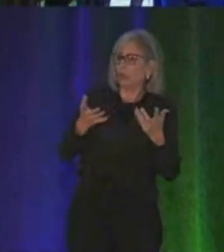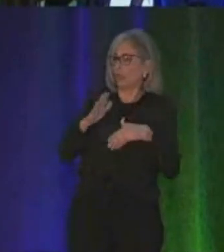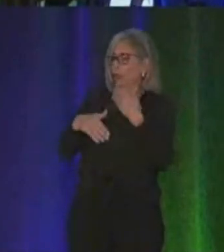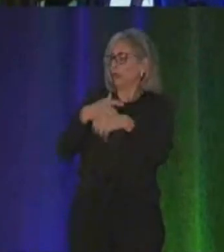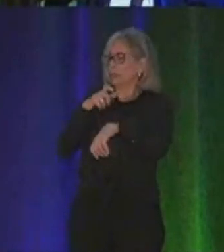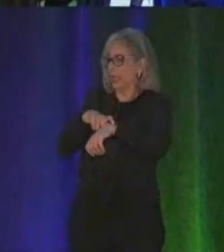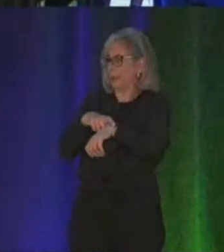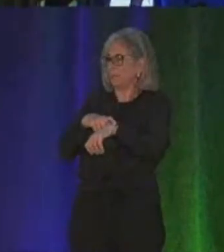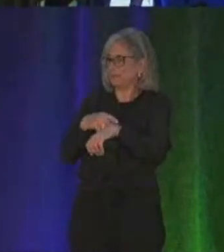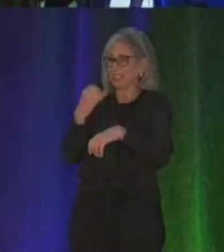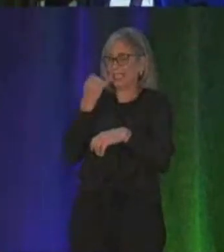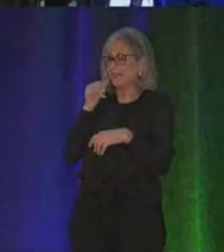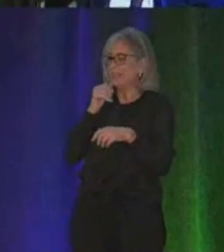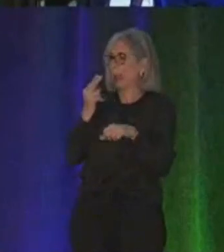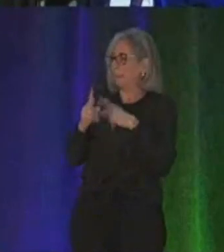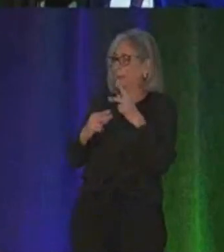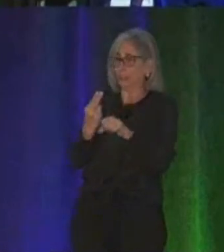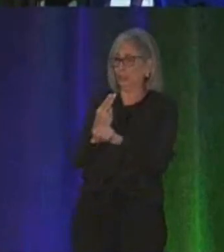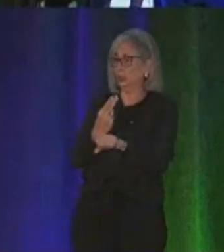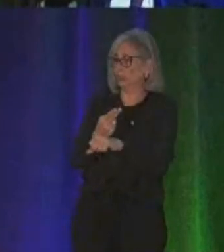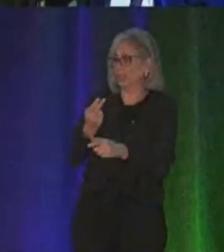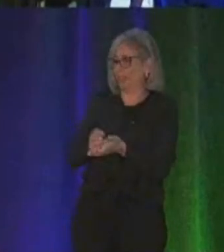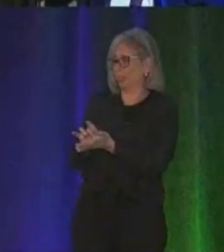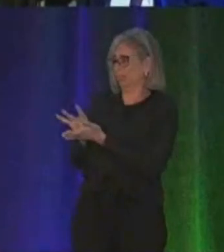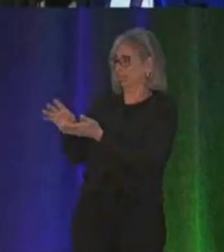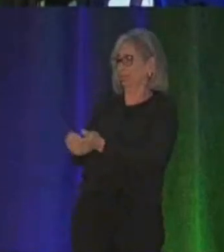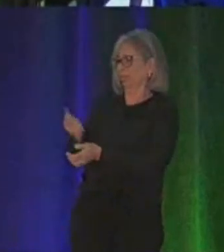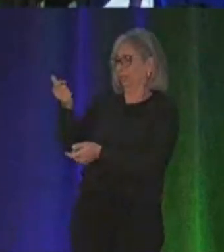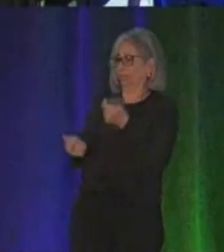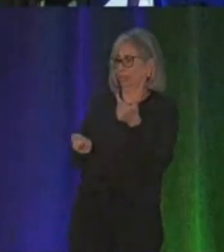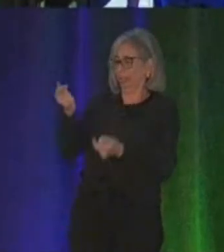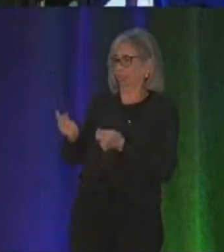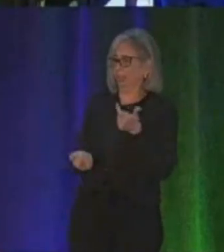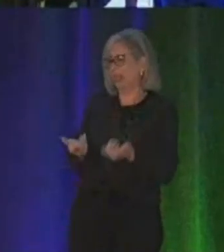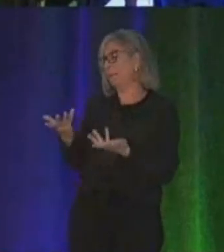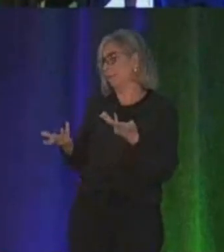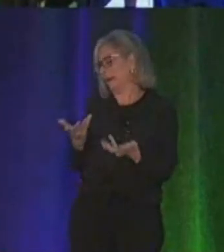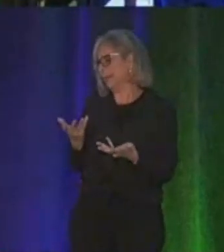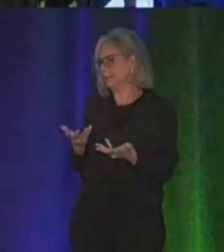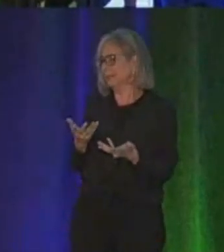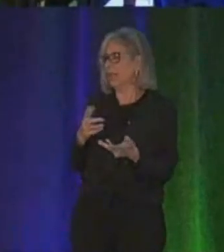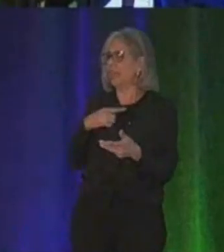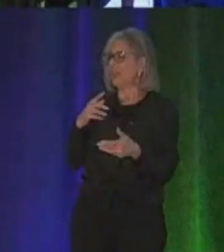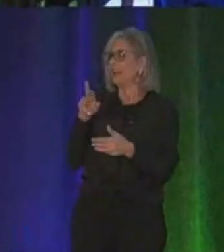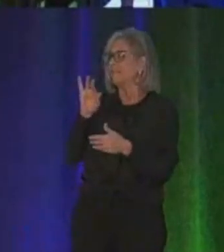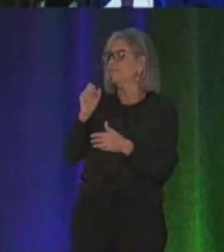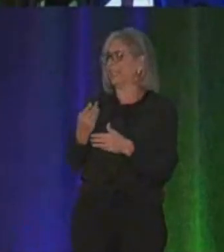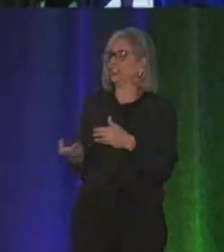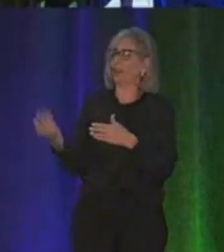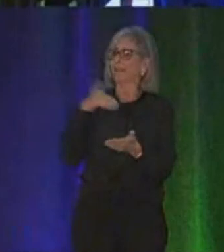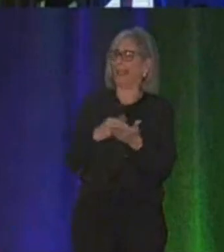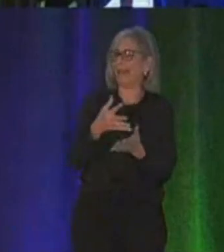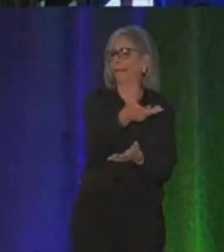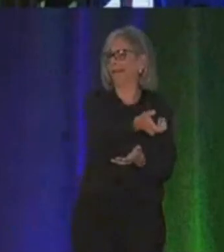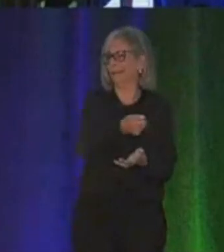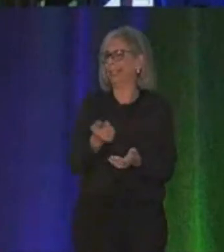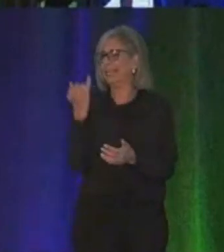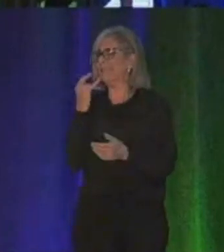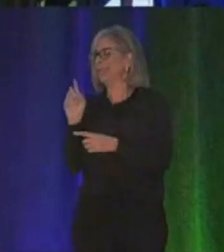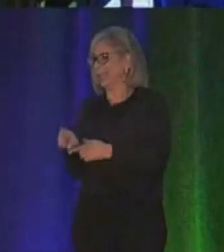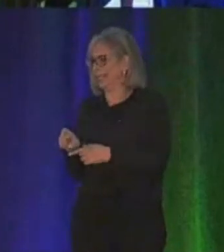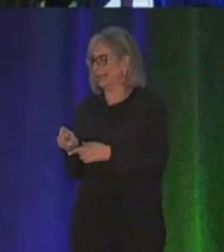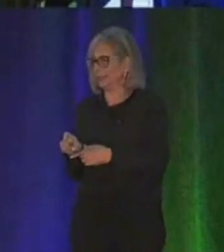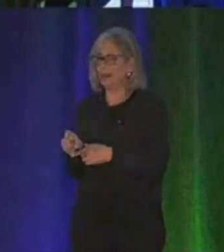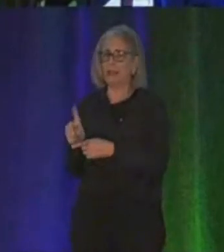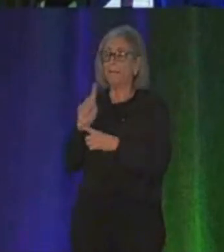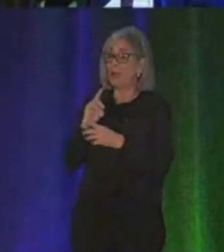course, they evict them. If there's like not a lot of people here that are accessing it, they might evict it and they might refetch. But for the most part, building something that gets a